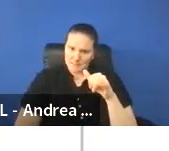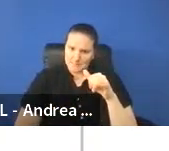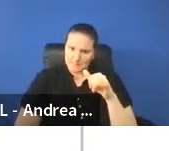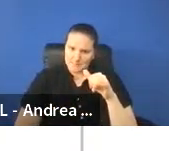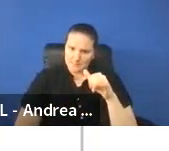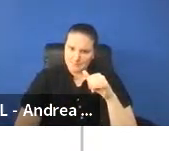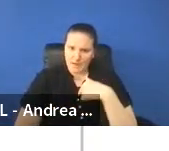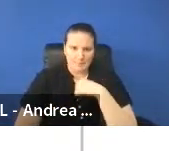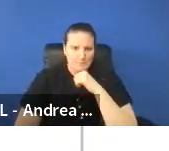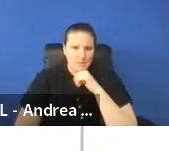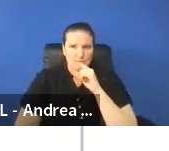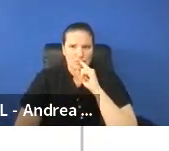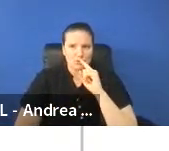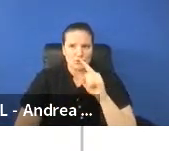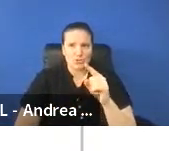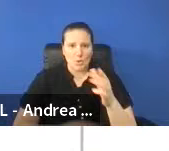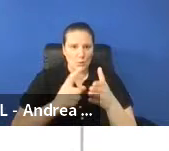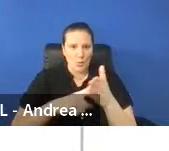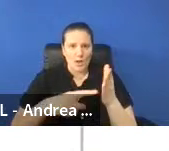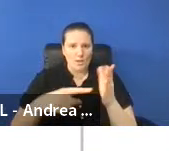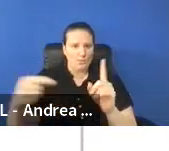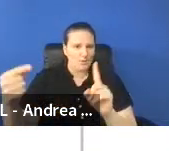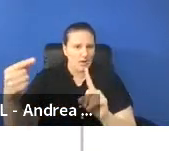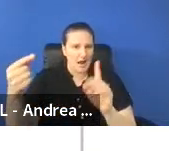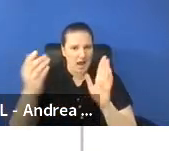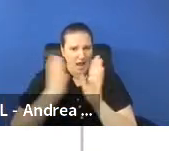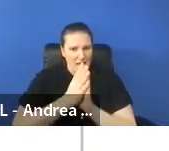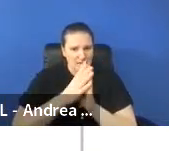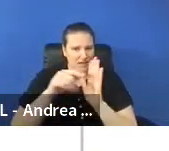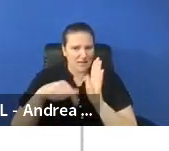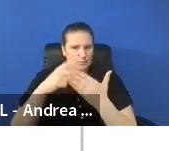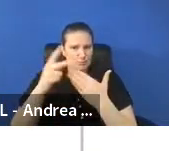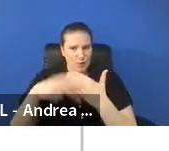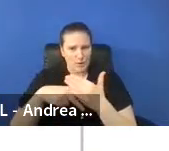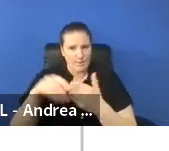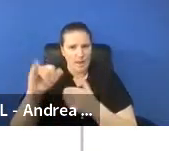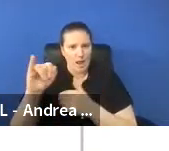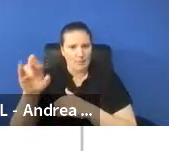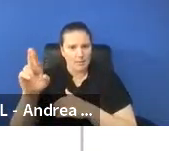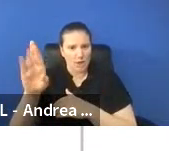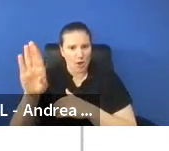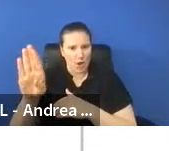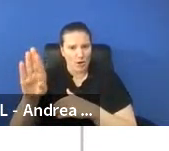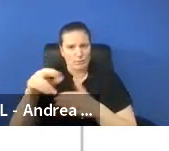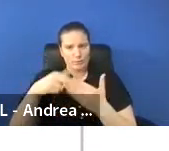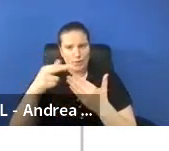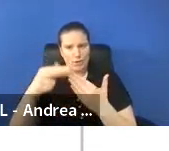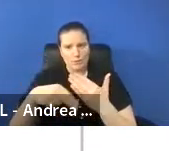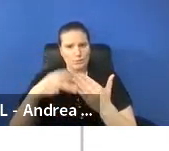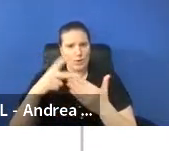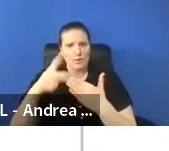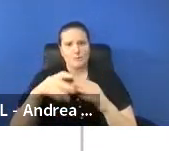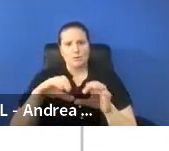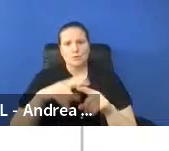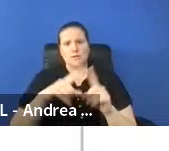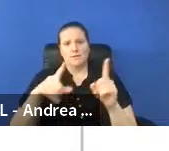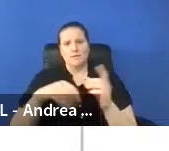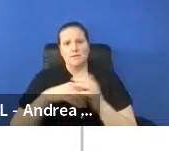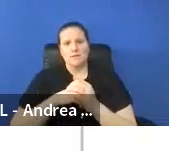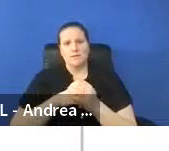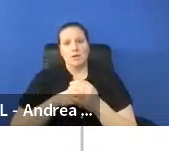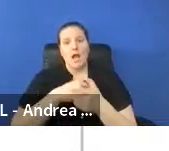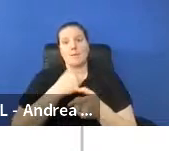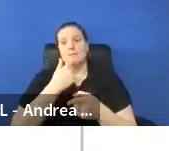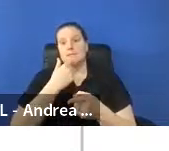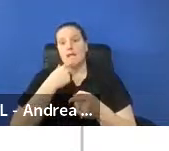I'm not sure what you're asking the program, the IBR program, to do differently. So what I hear is you're